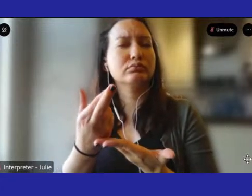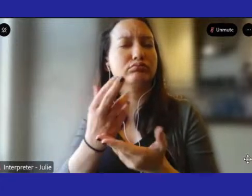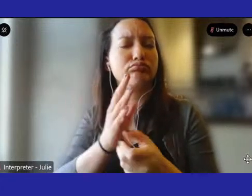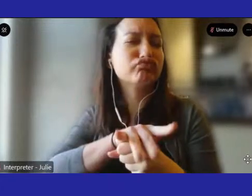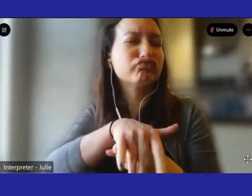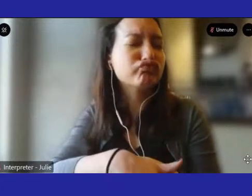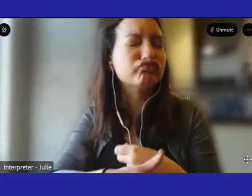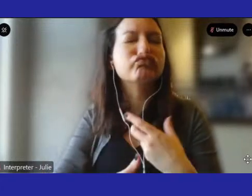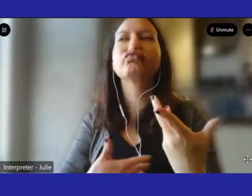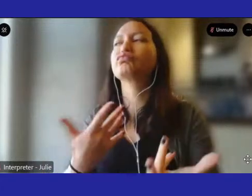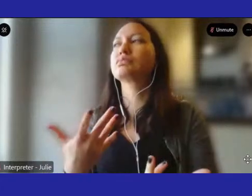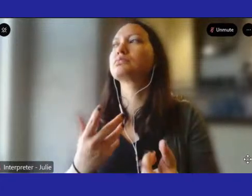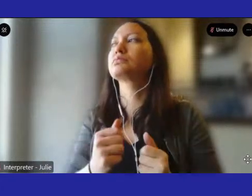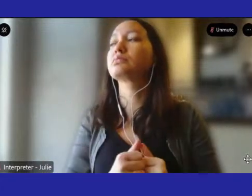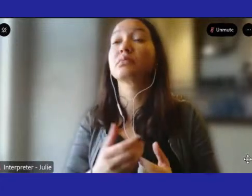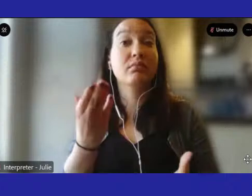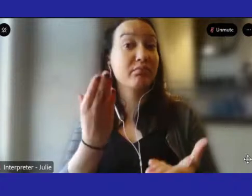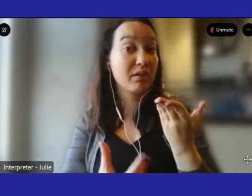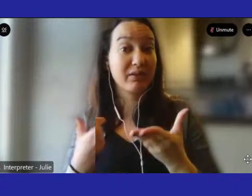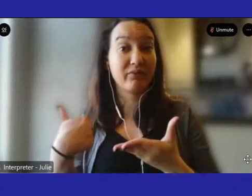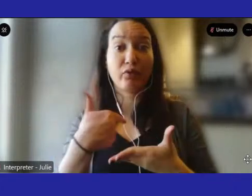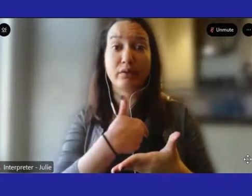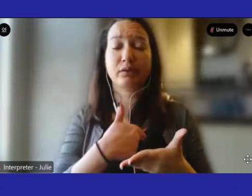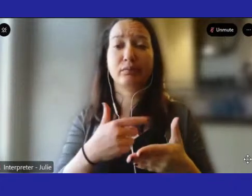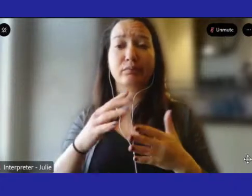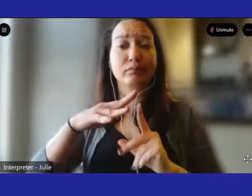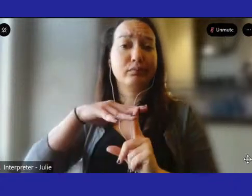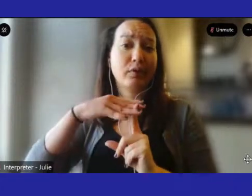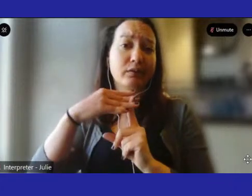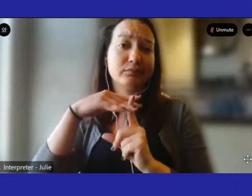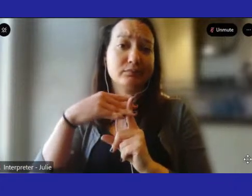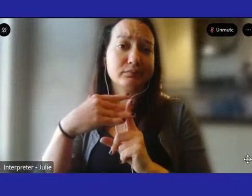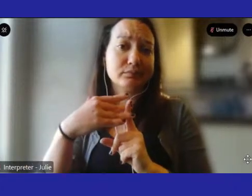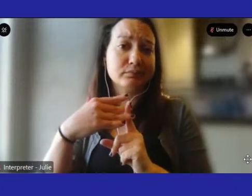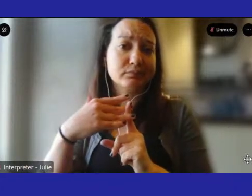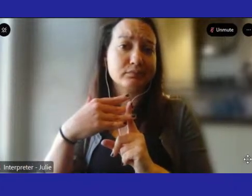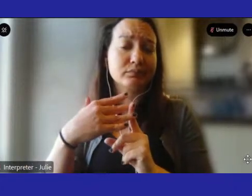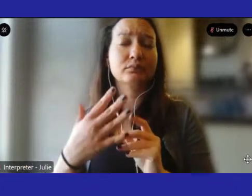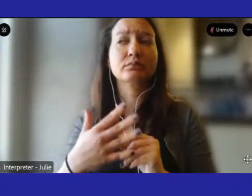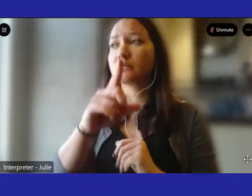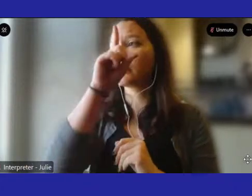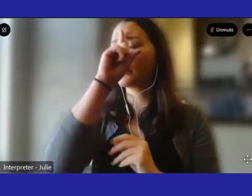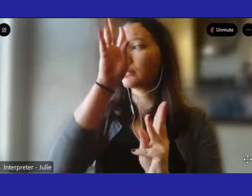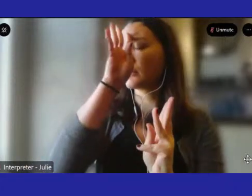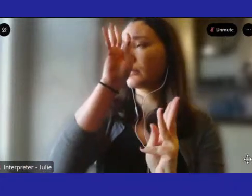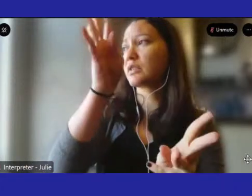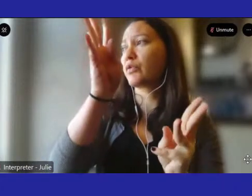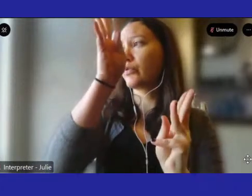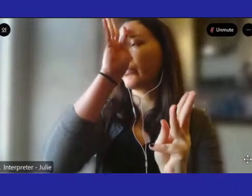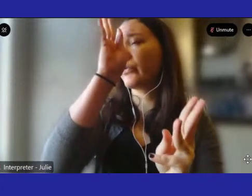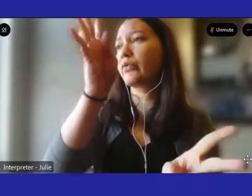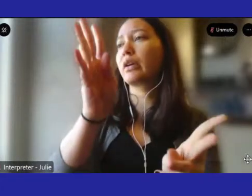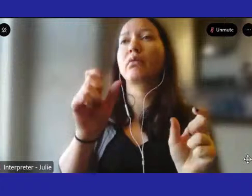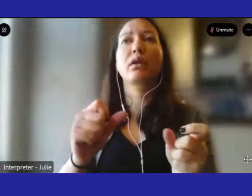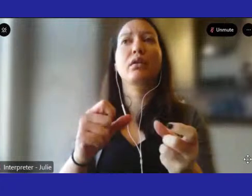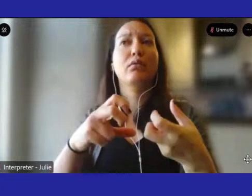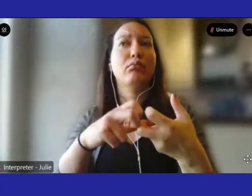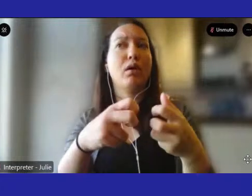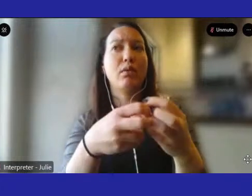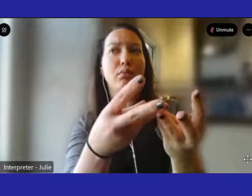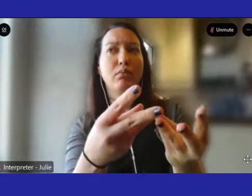as it might be for us in our context, and to think innovatively to be able to solve problems